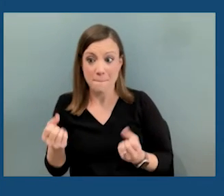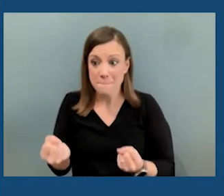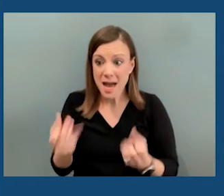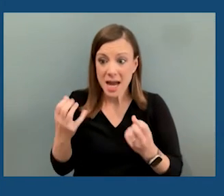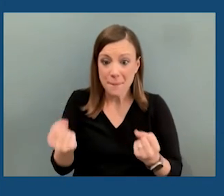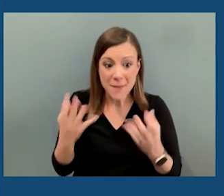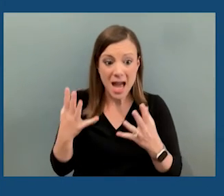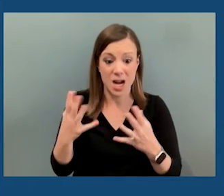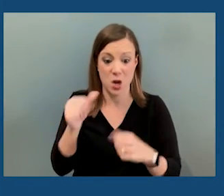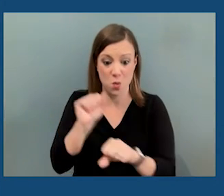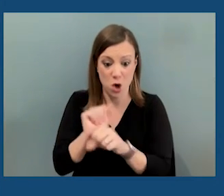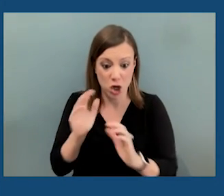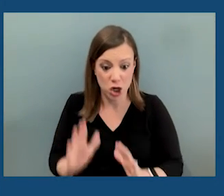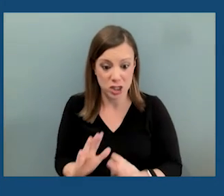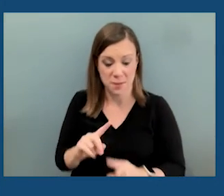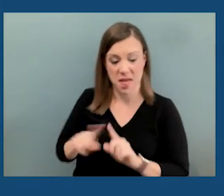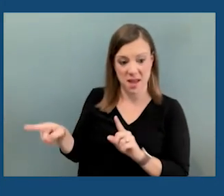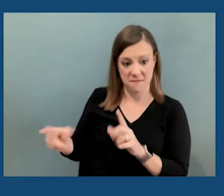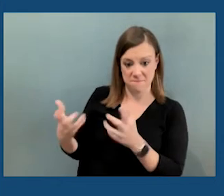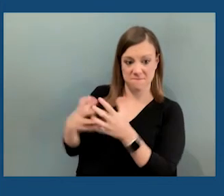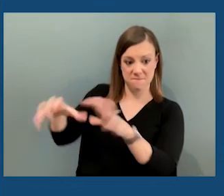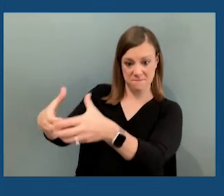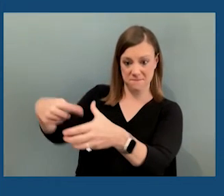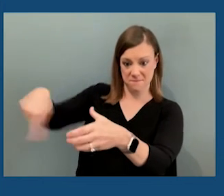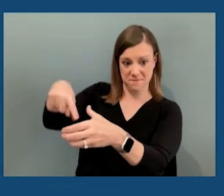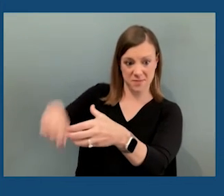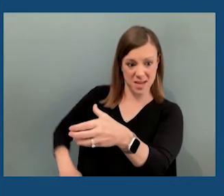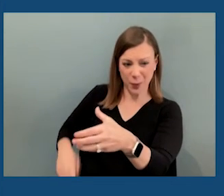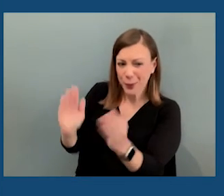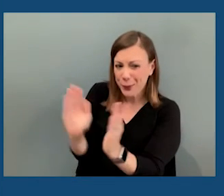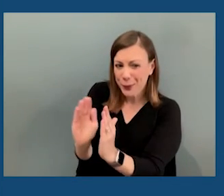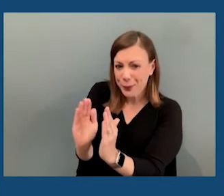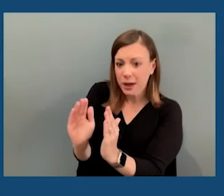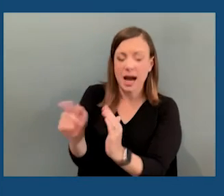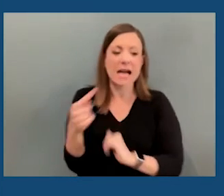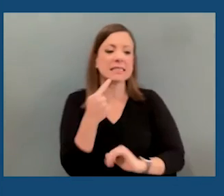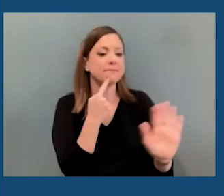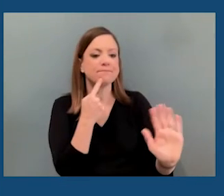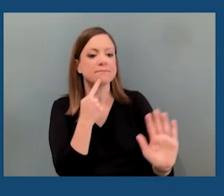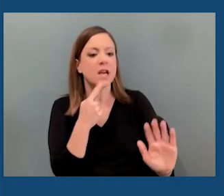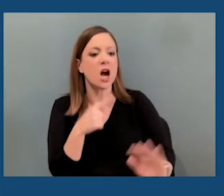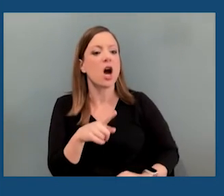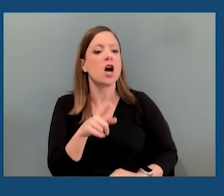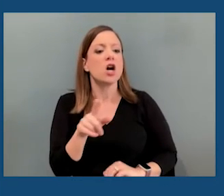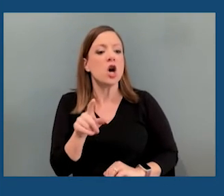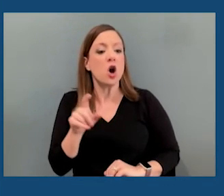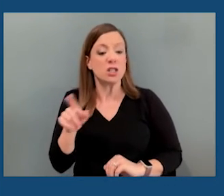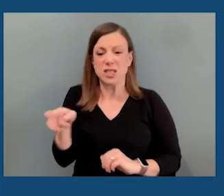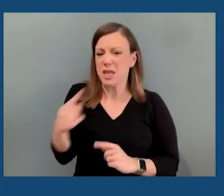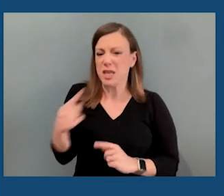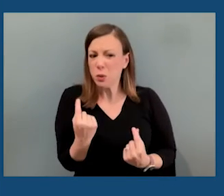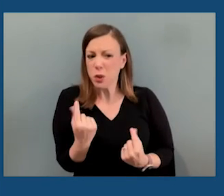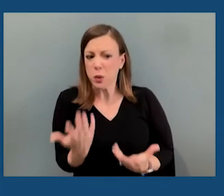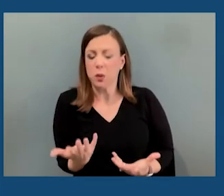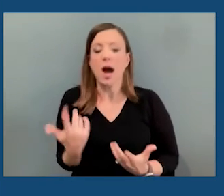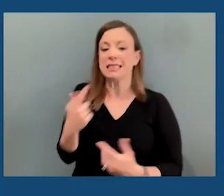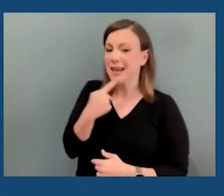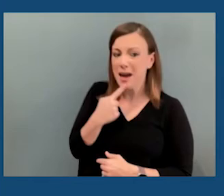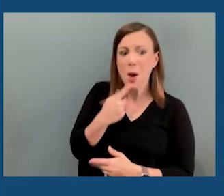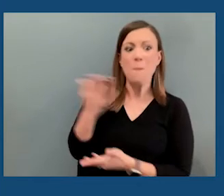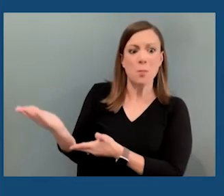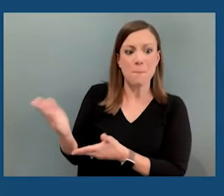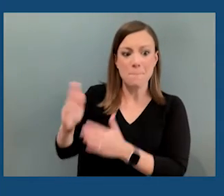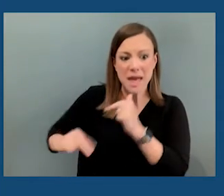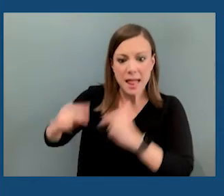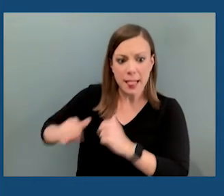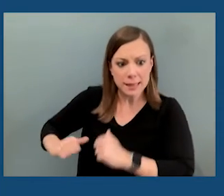what do you think we should do about that? I said, build a child care facility so they can take their kids to work, leave